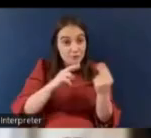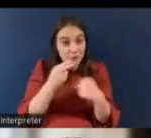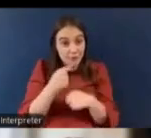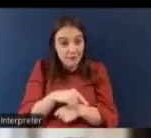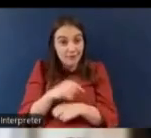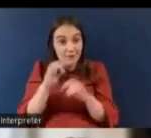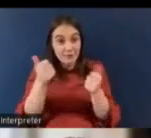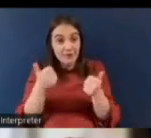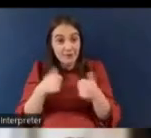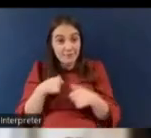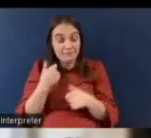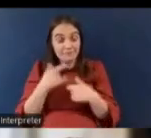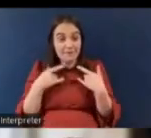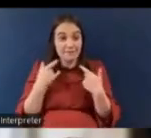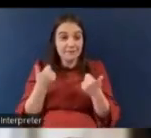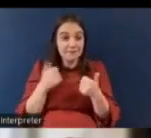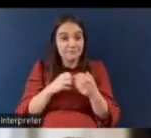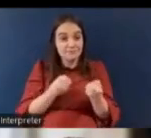will I?